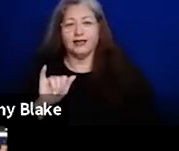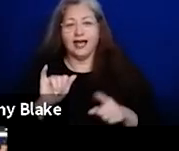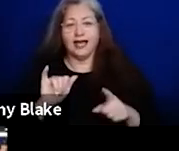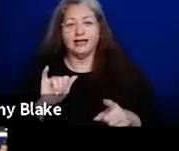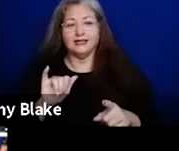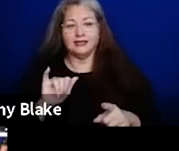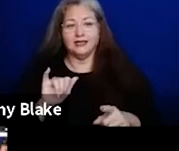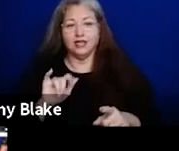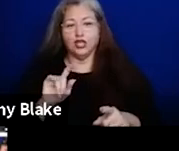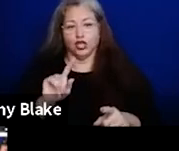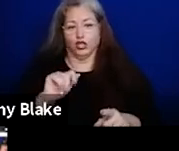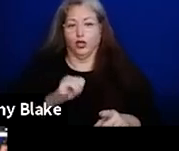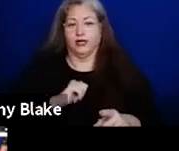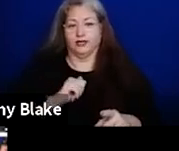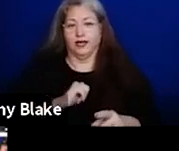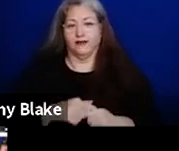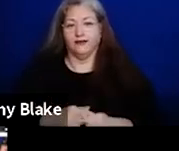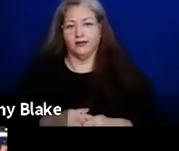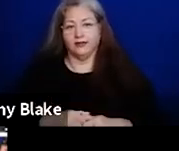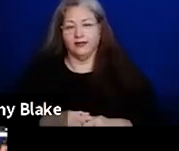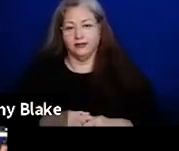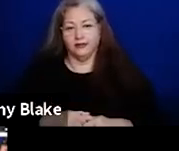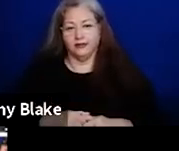of us.